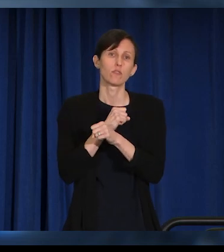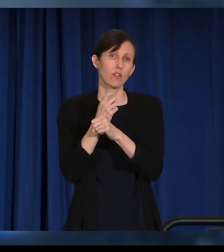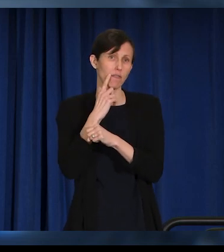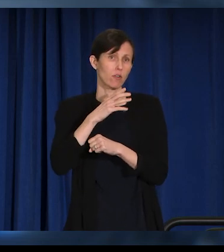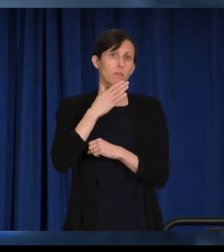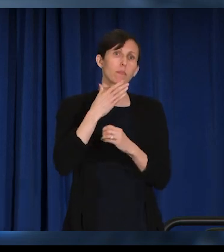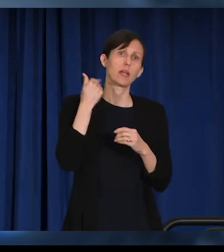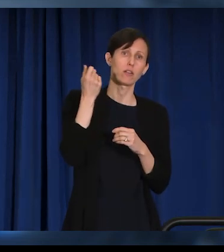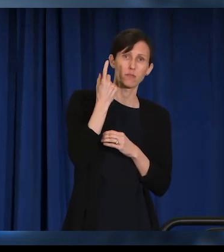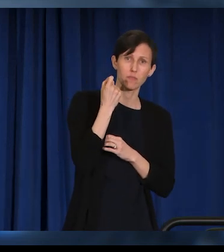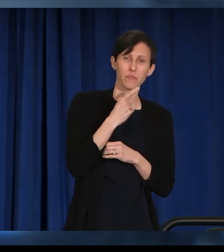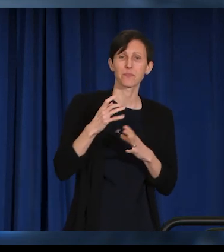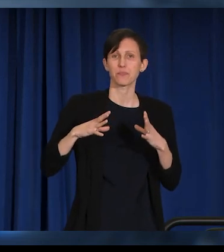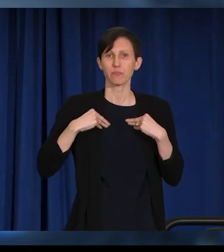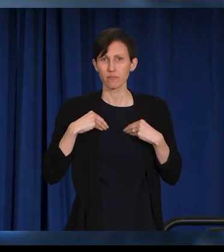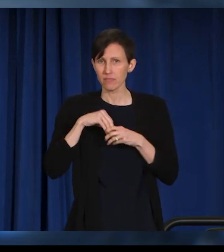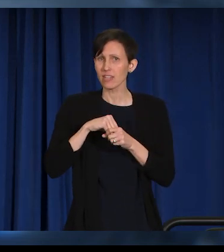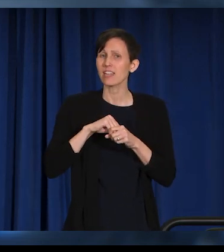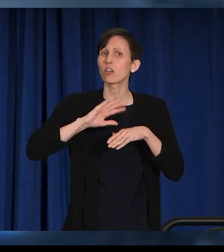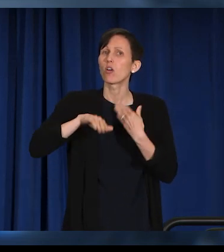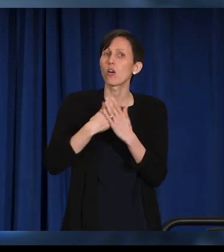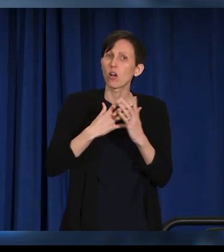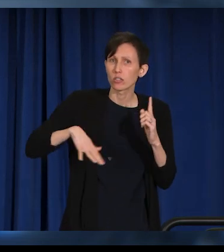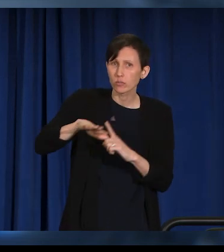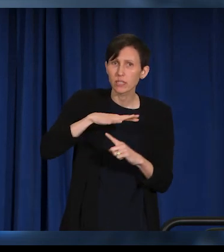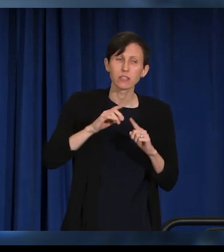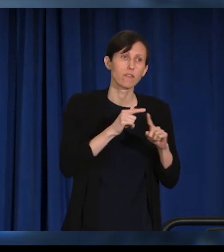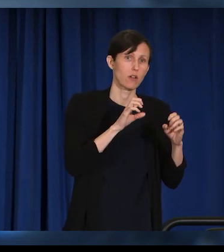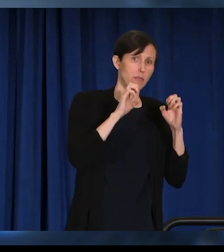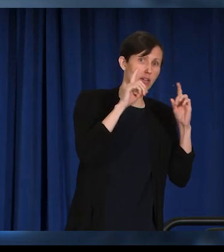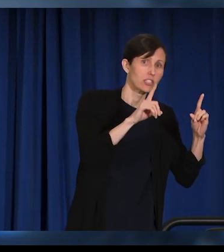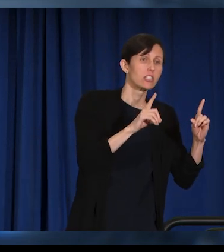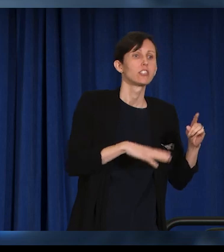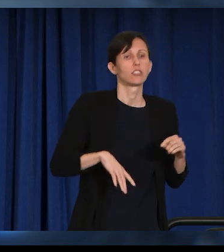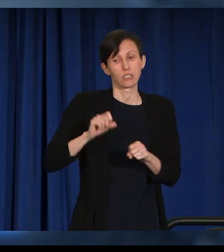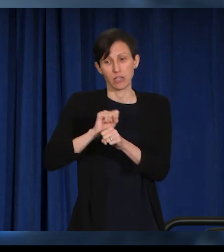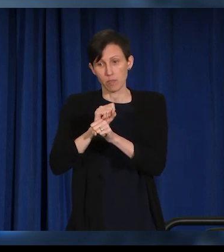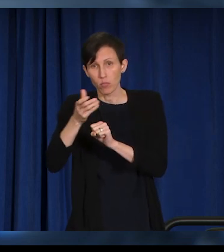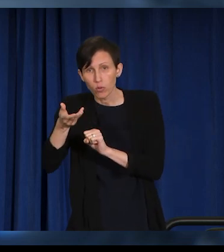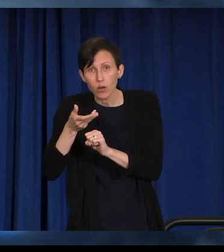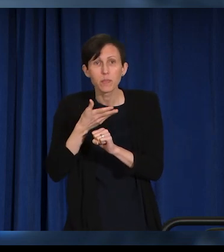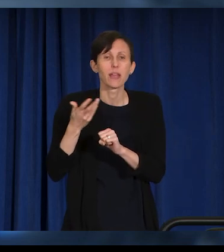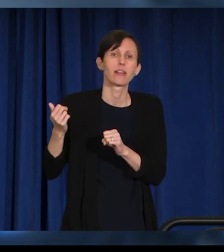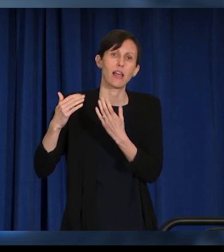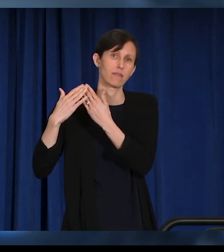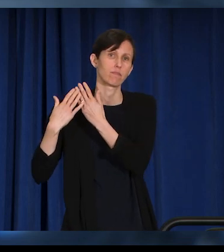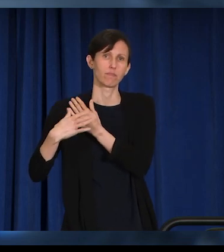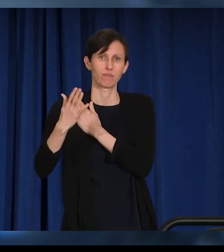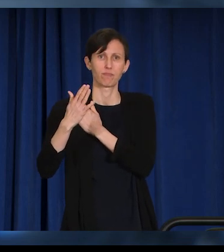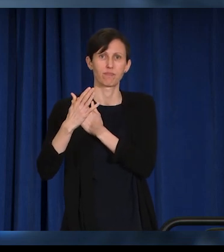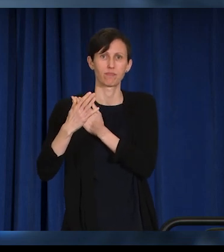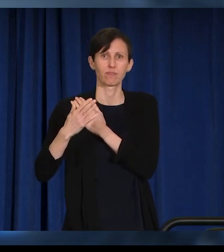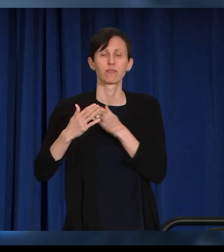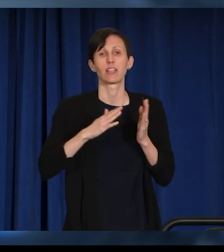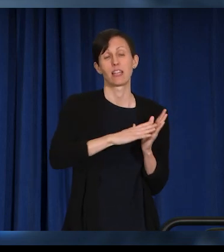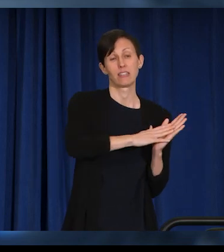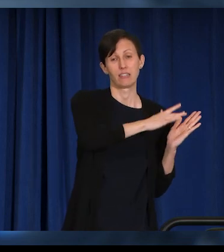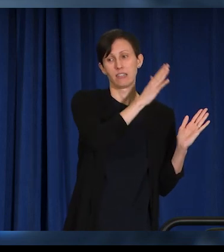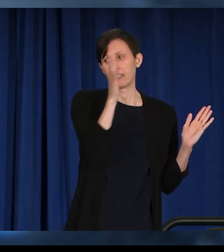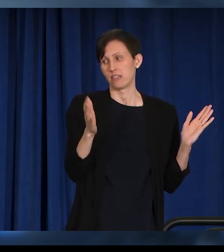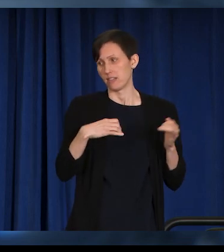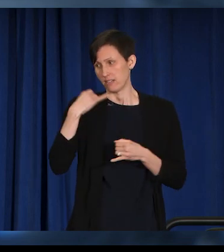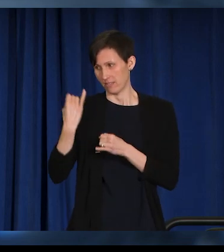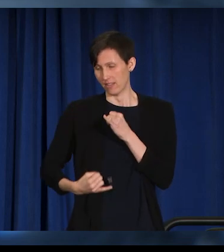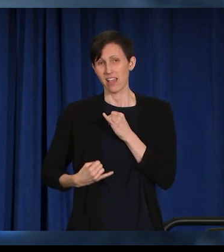and acceptance in all spaces, from education to employment and beyond. And to round out our history of autism, we're going to discuss